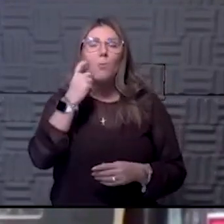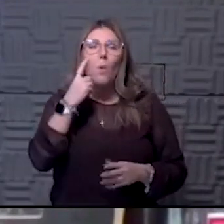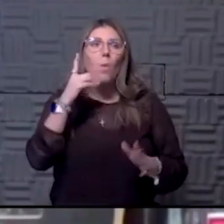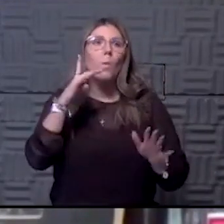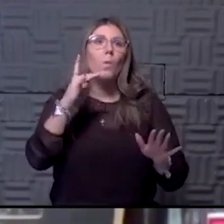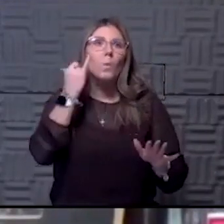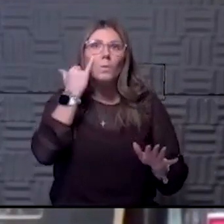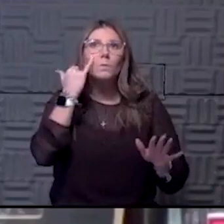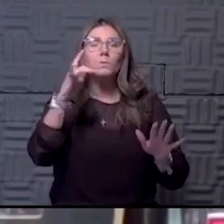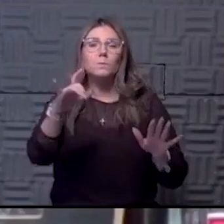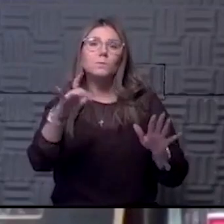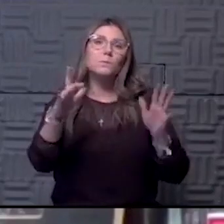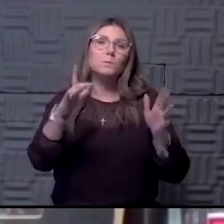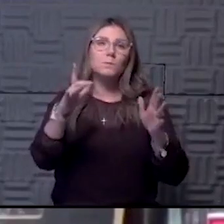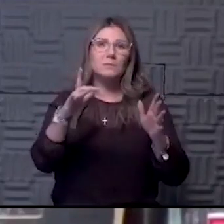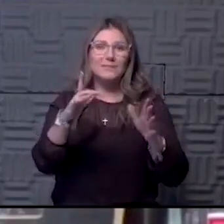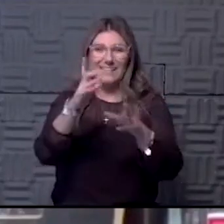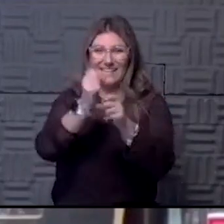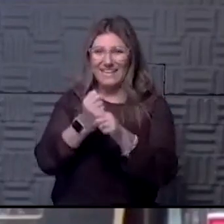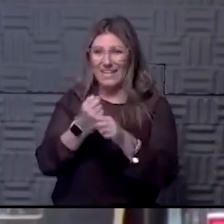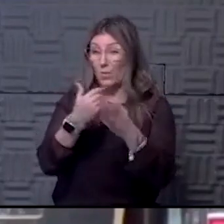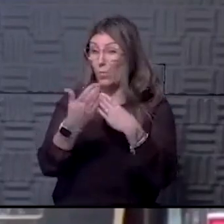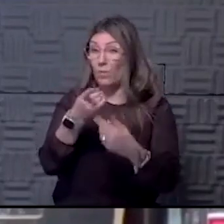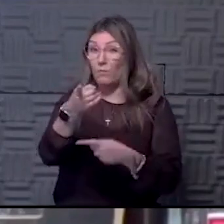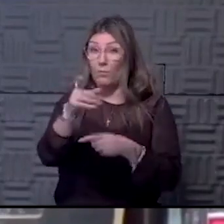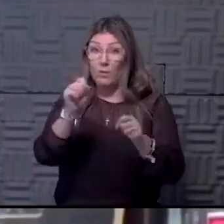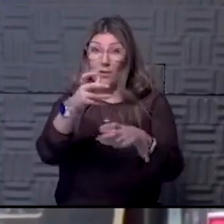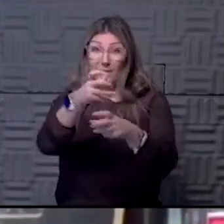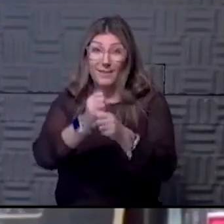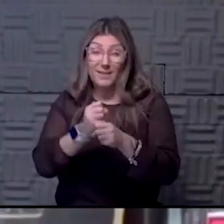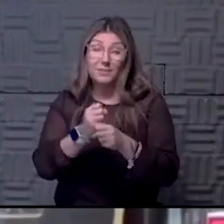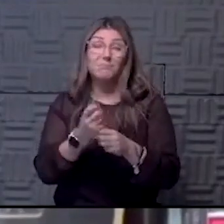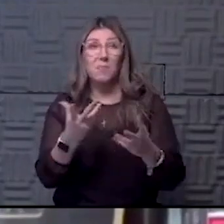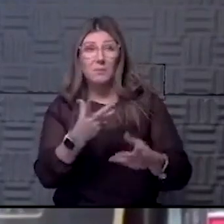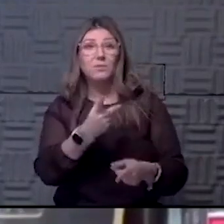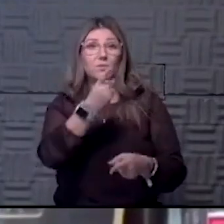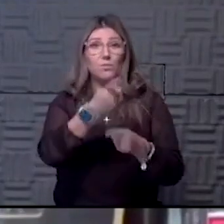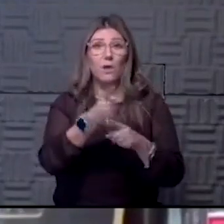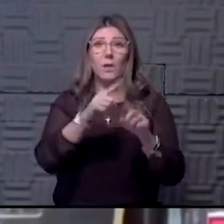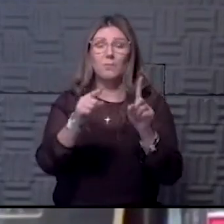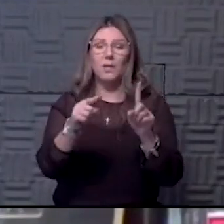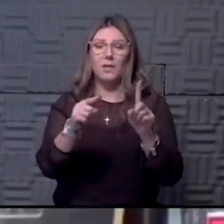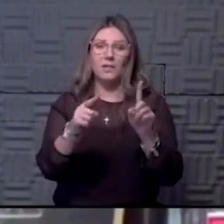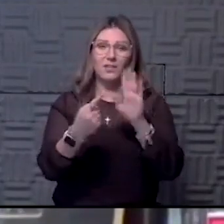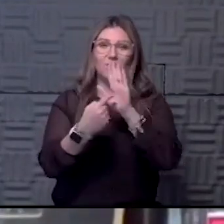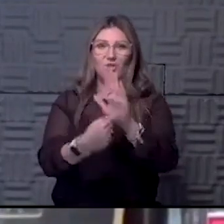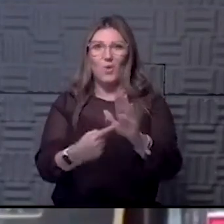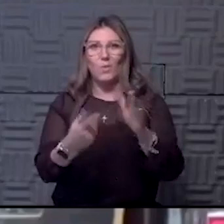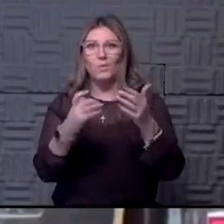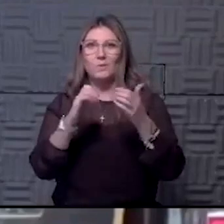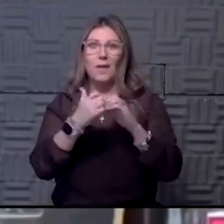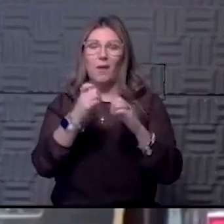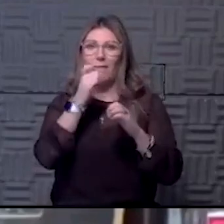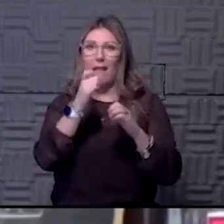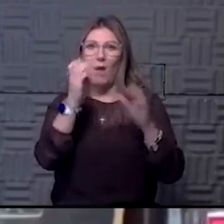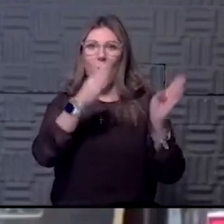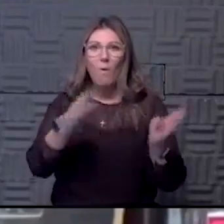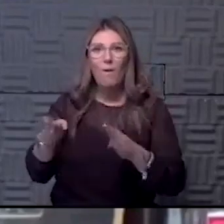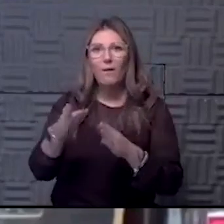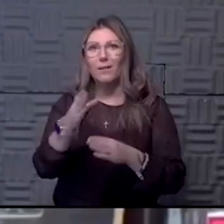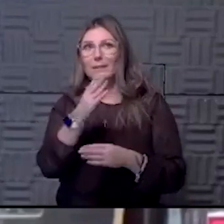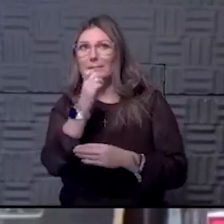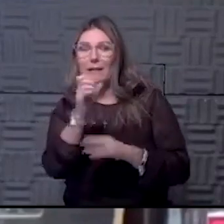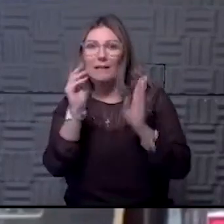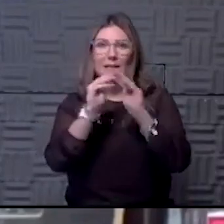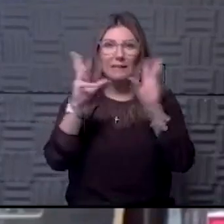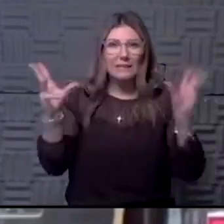comment about get it wherever you can get it perhaps is right, but it just demonstrates how disorganized and lack of how